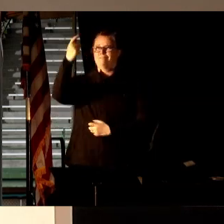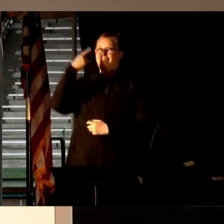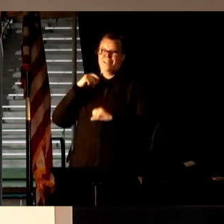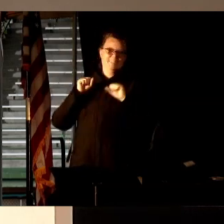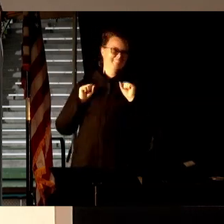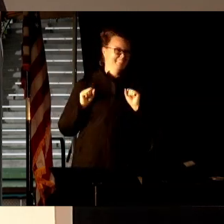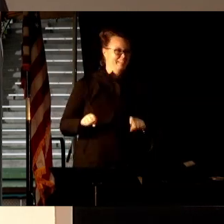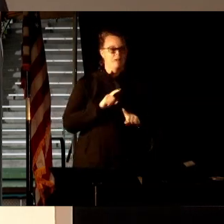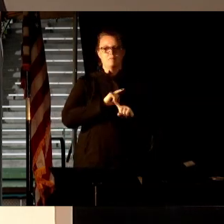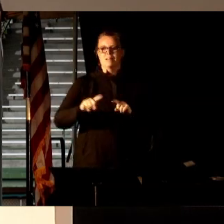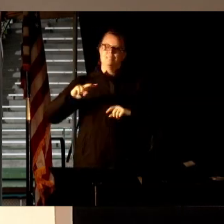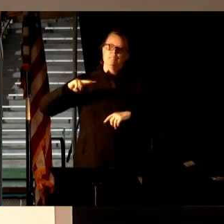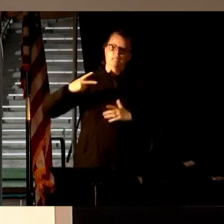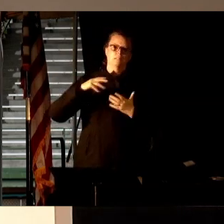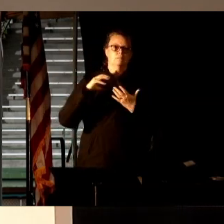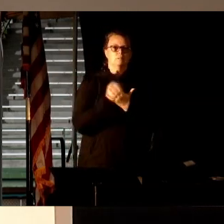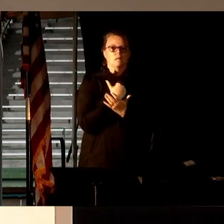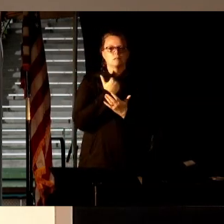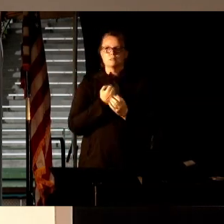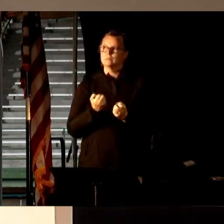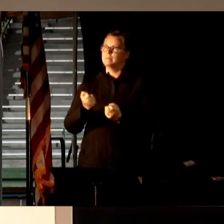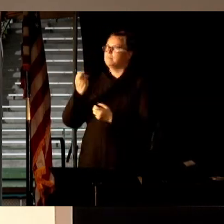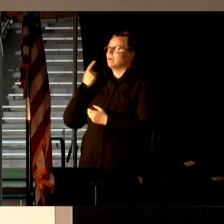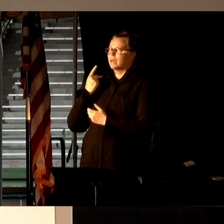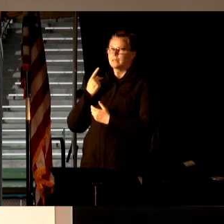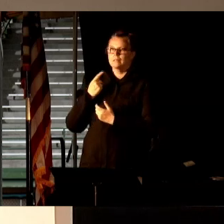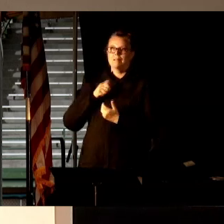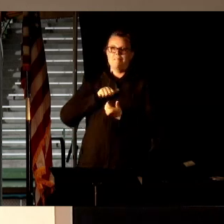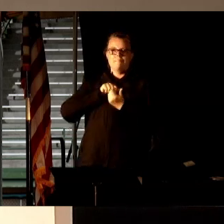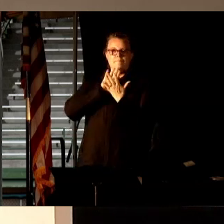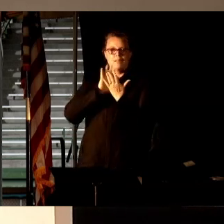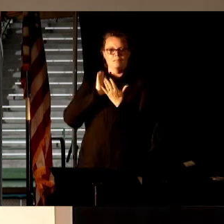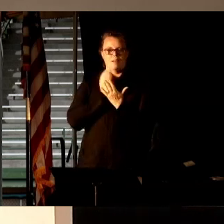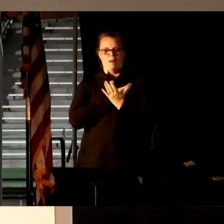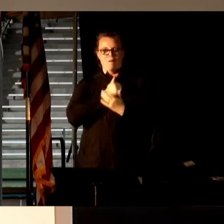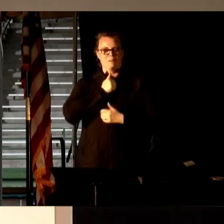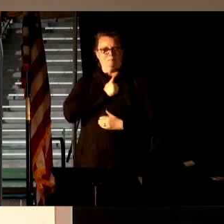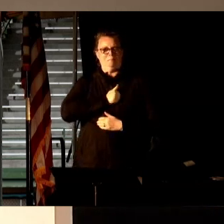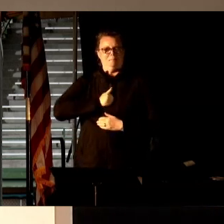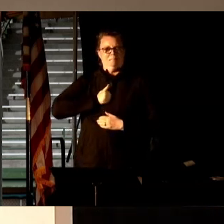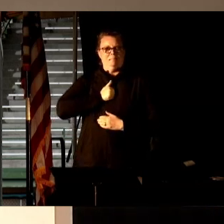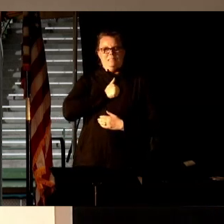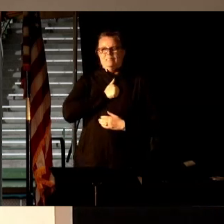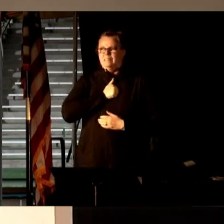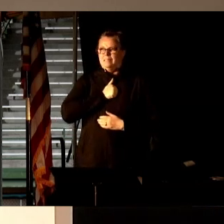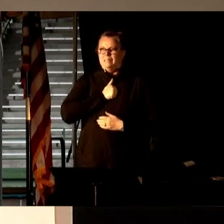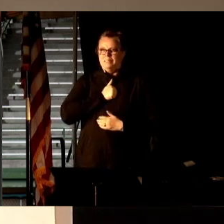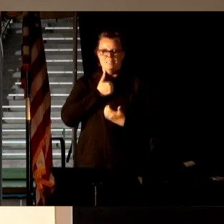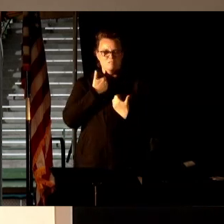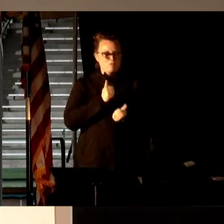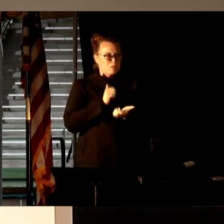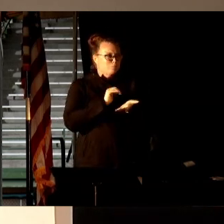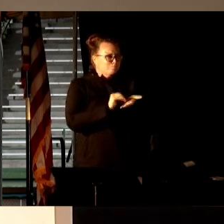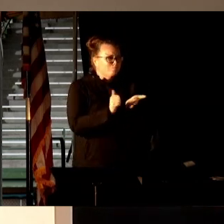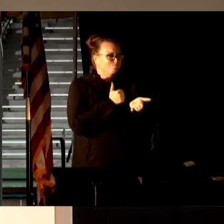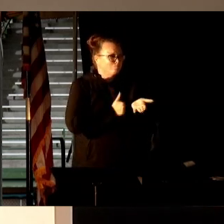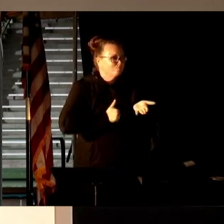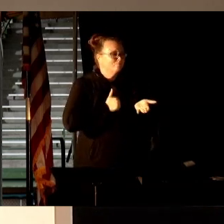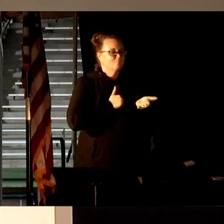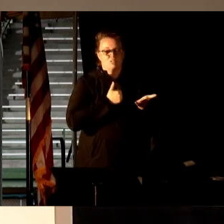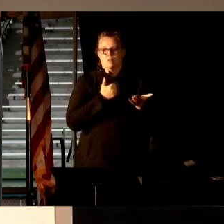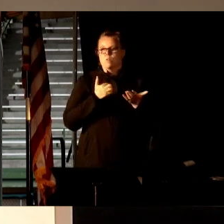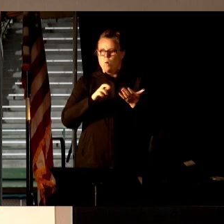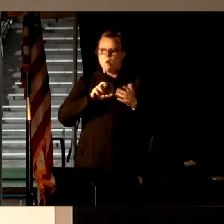go and get a second chance, go back and face regrets, make amends, work harder, make time for ourselves, and do it